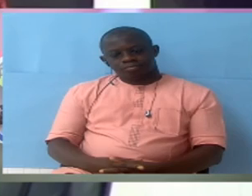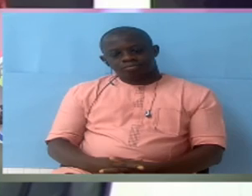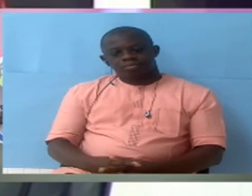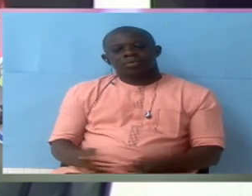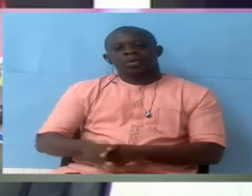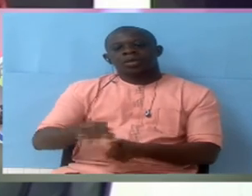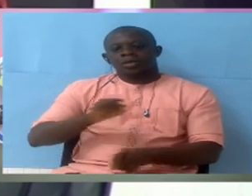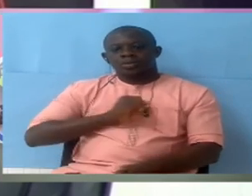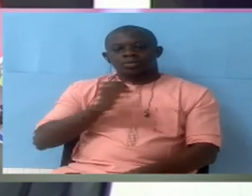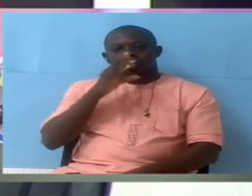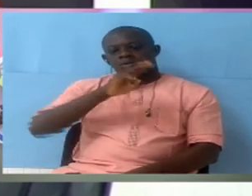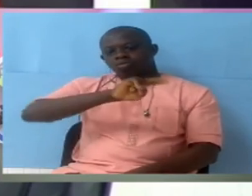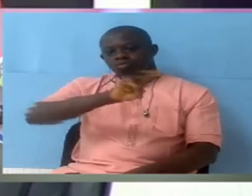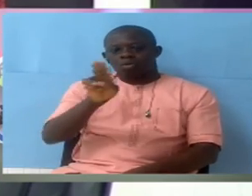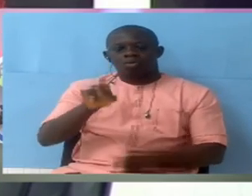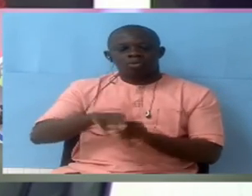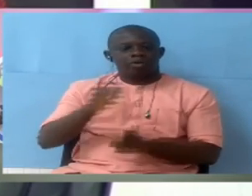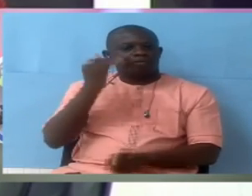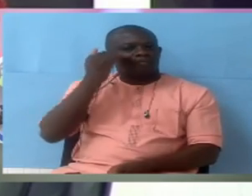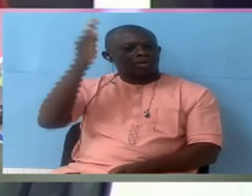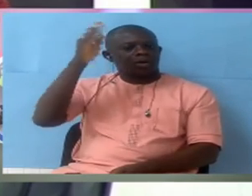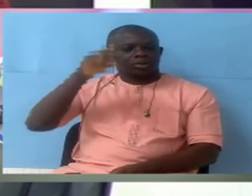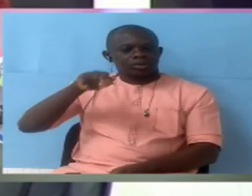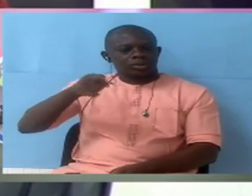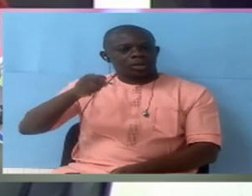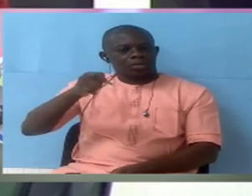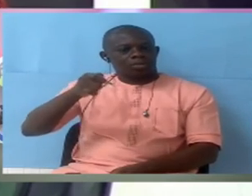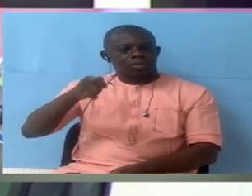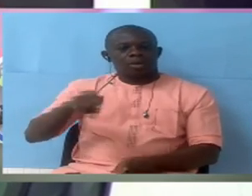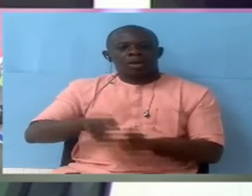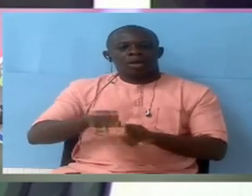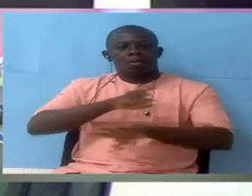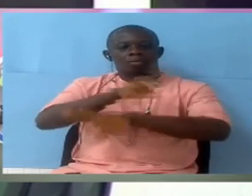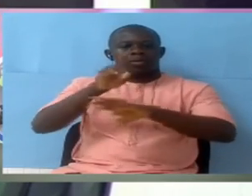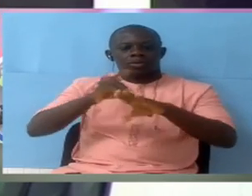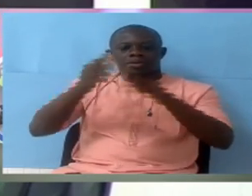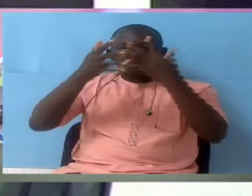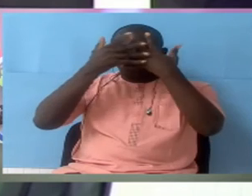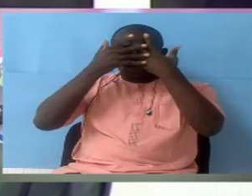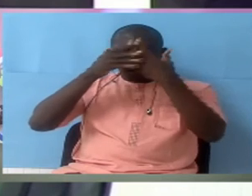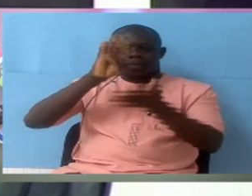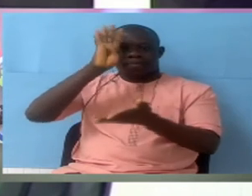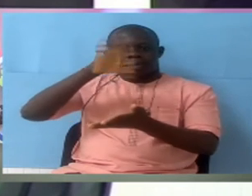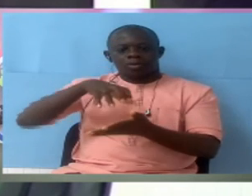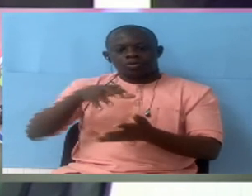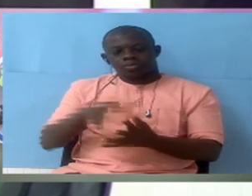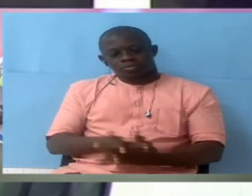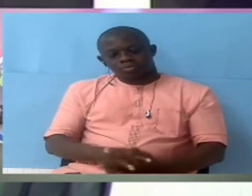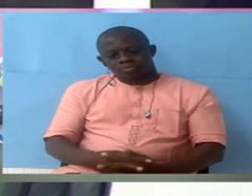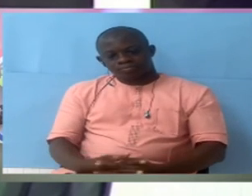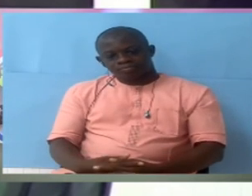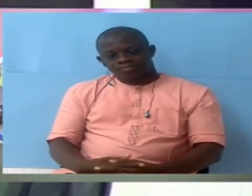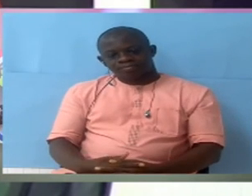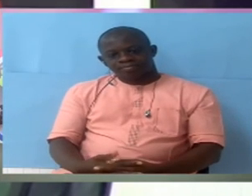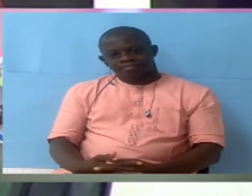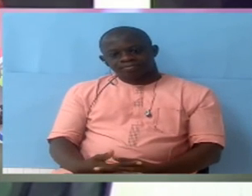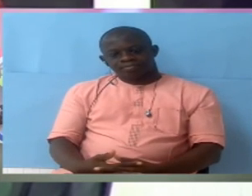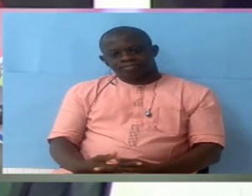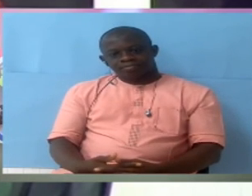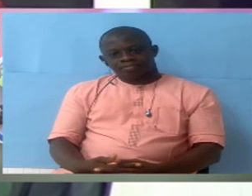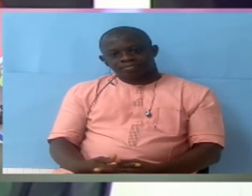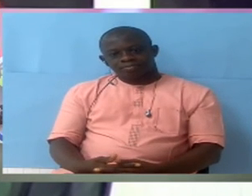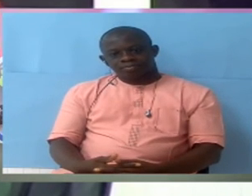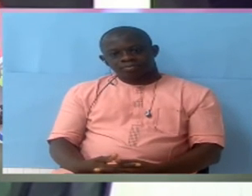no, we forgot the key at mile 2. Mune dedit dañ faté ciabi ja mile 2.